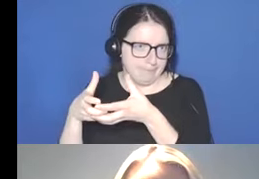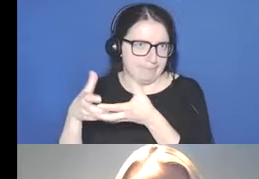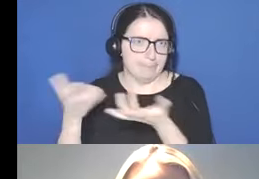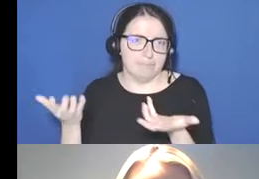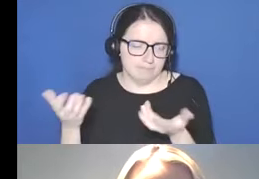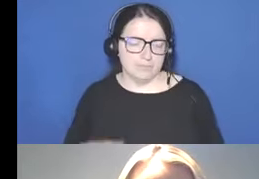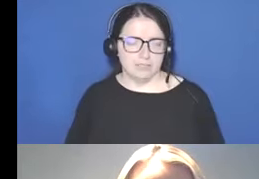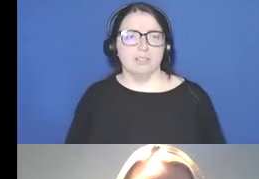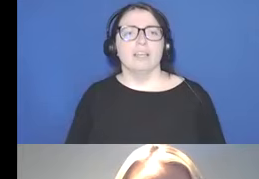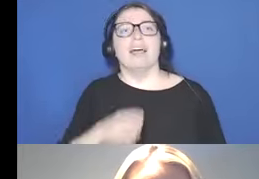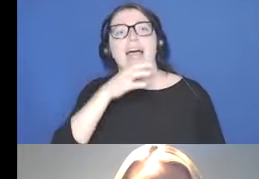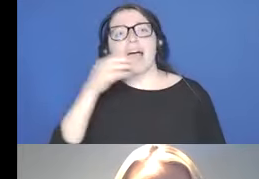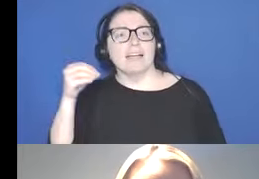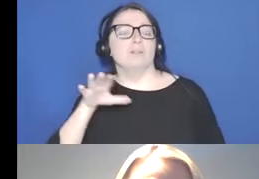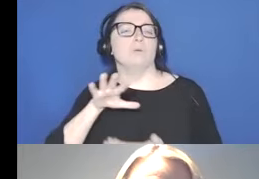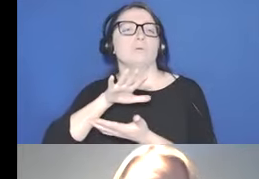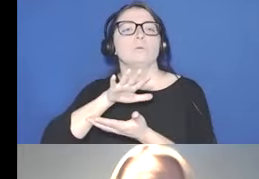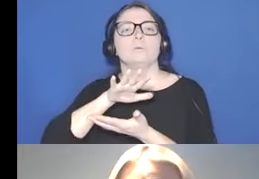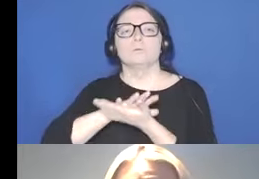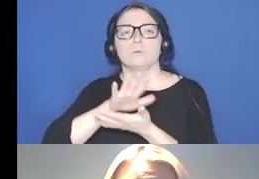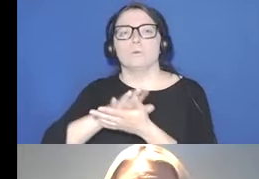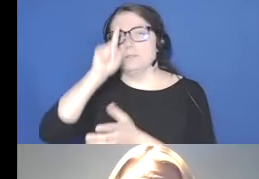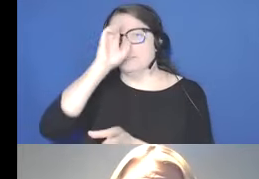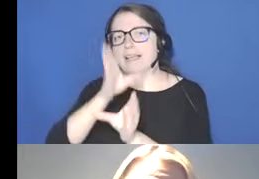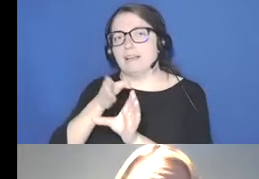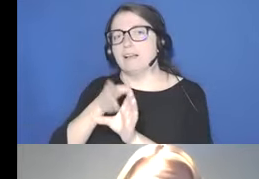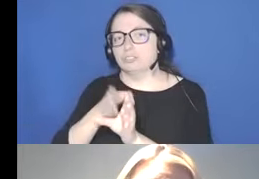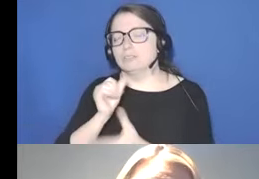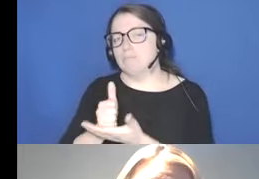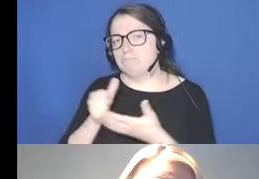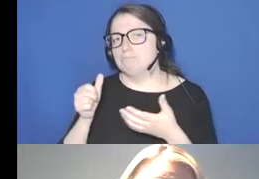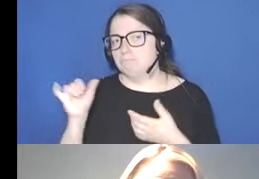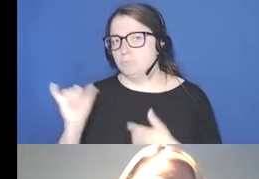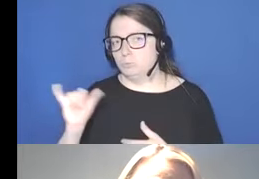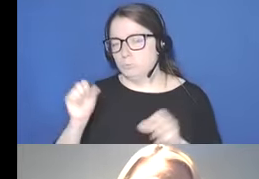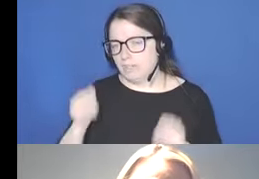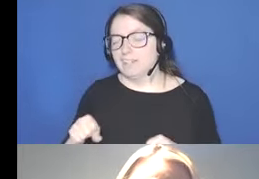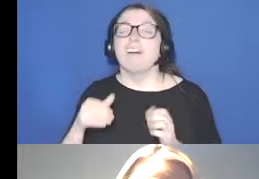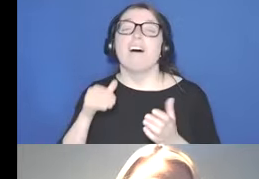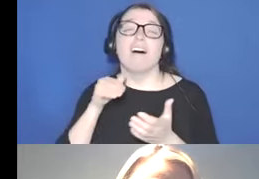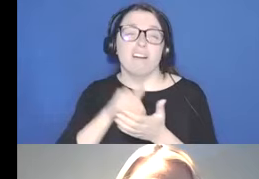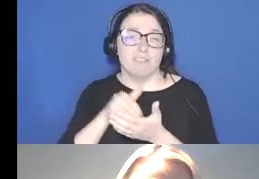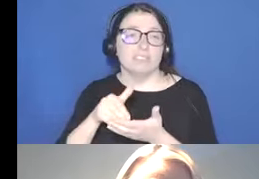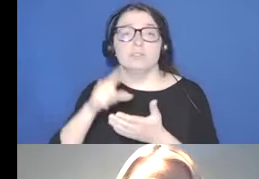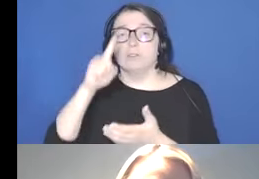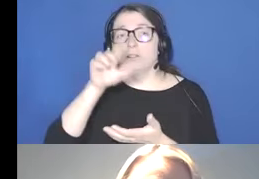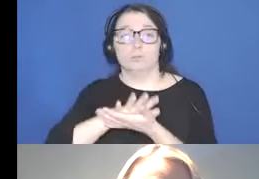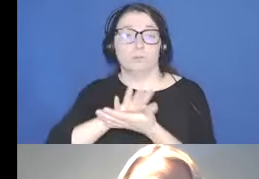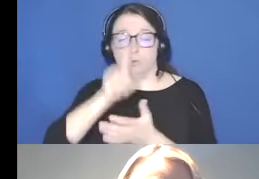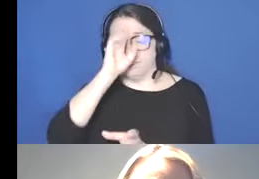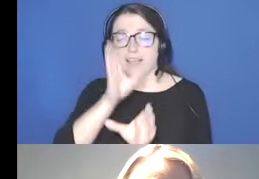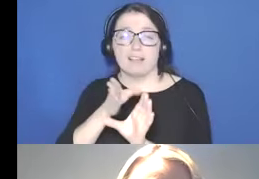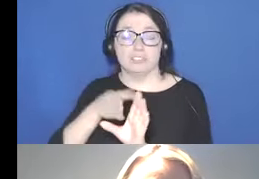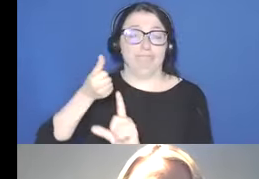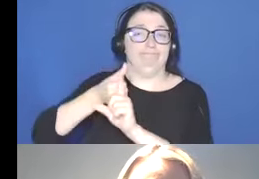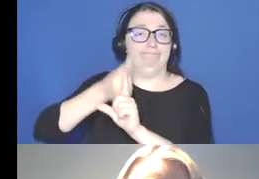school psychologists can certainly be a help. A lot of times school psychologists do function as the CSE chair. Sometimes they don't,